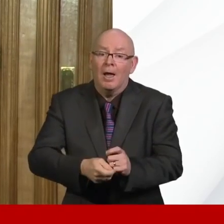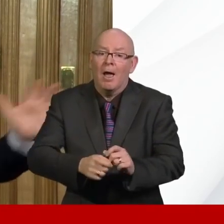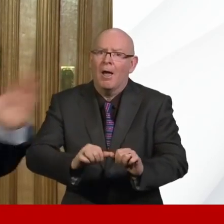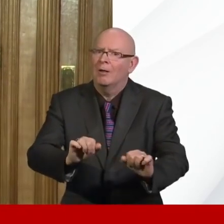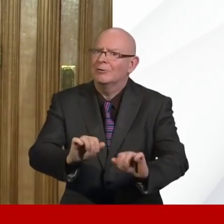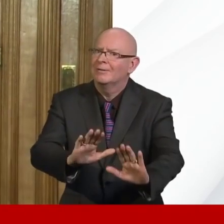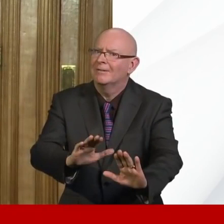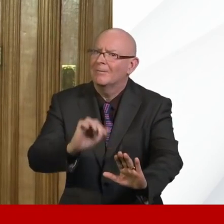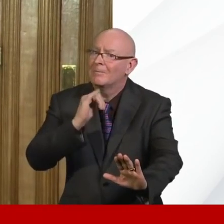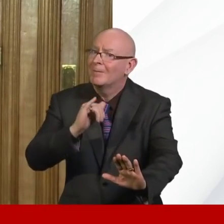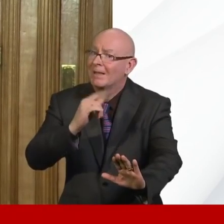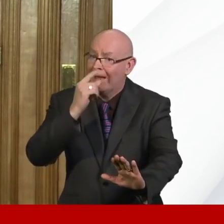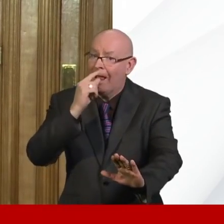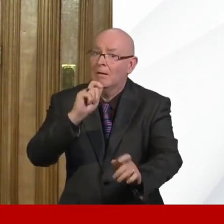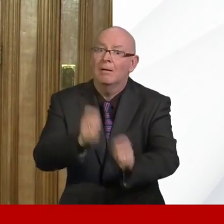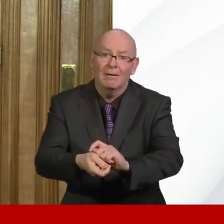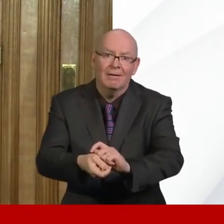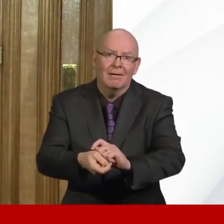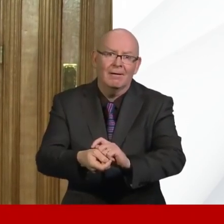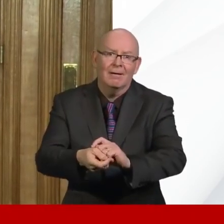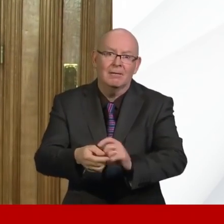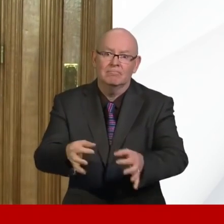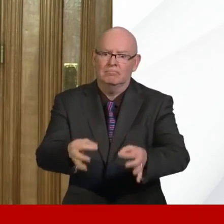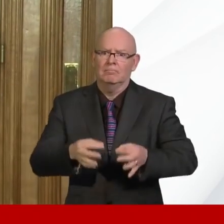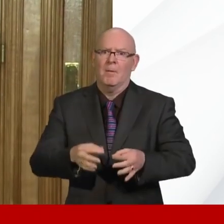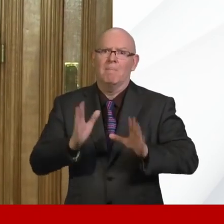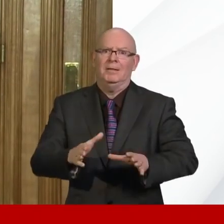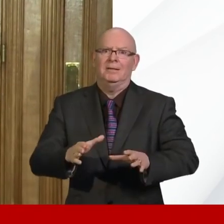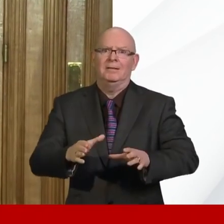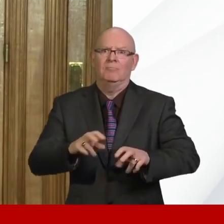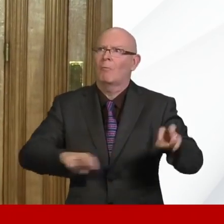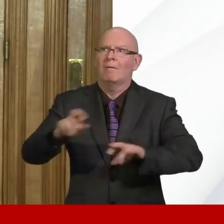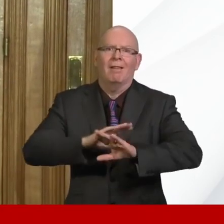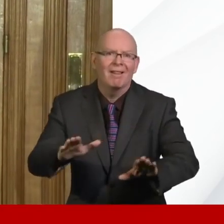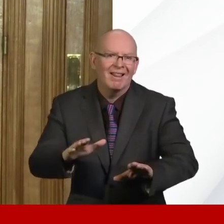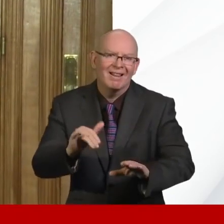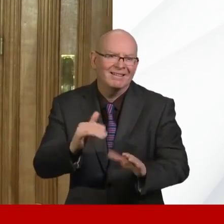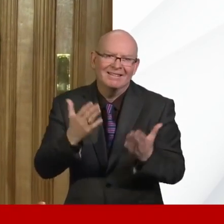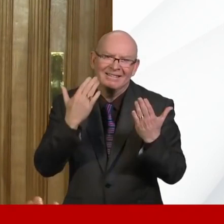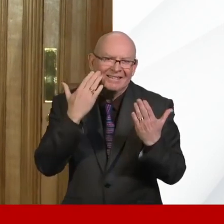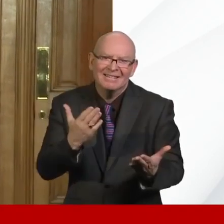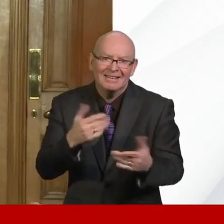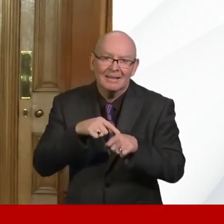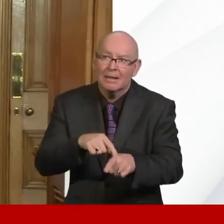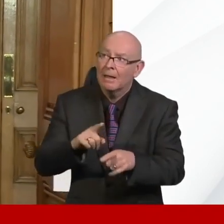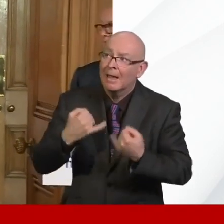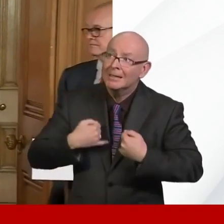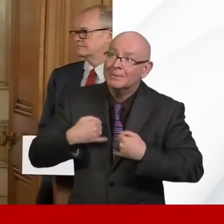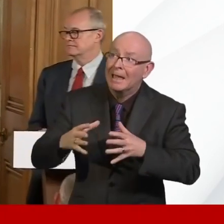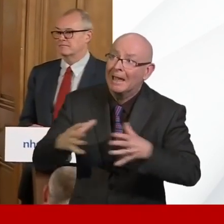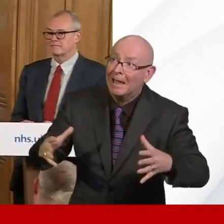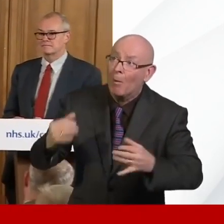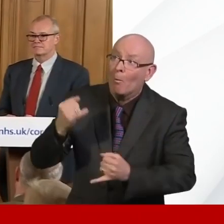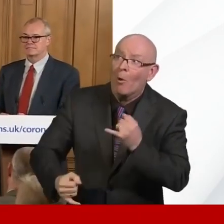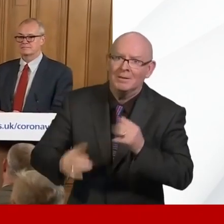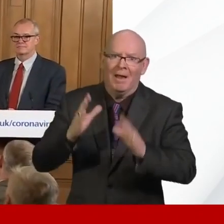Anyone want to add on that? Okay, thank you. Again, there's the last question, I'm afraid, for this round, folks, but there are going to be more of these sessions, as you